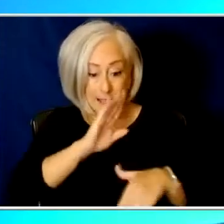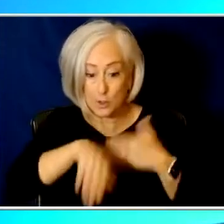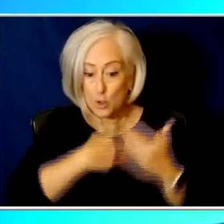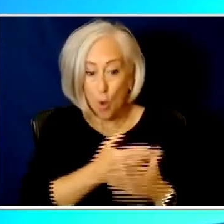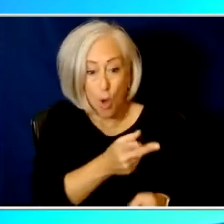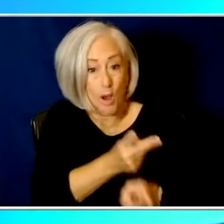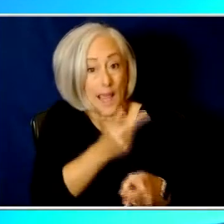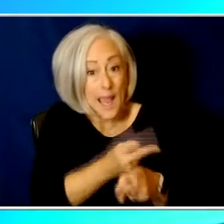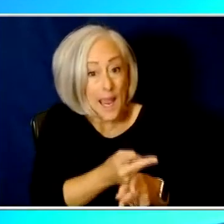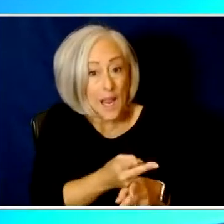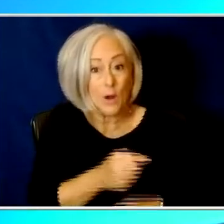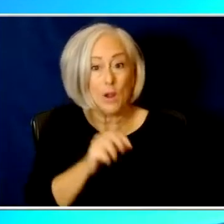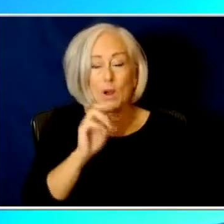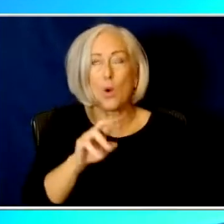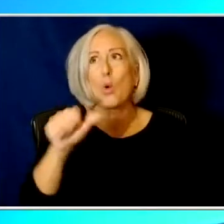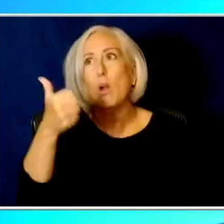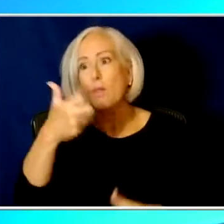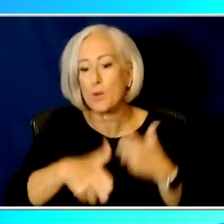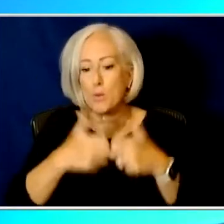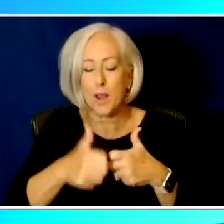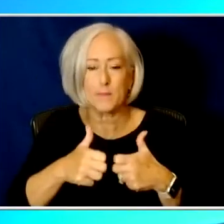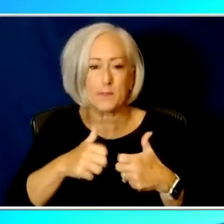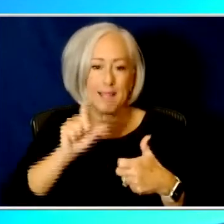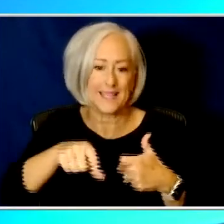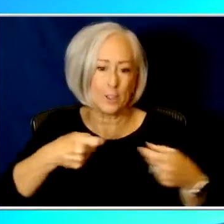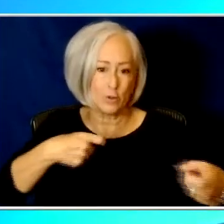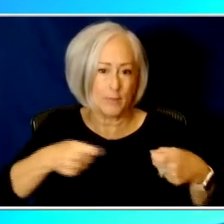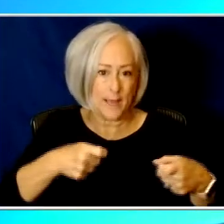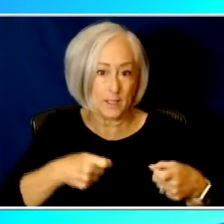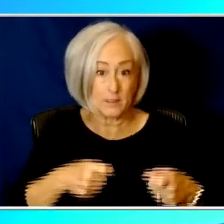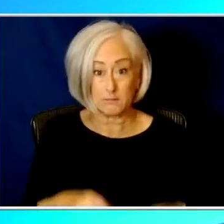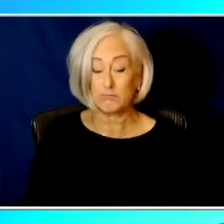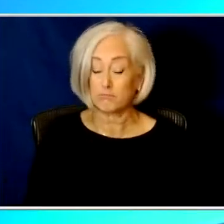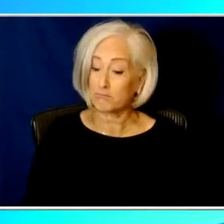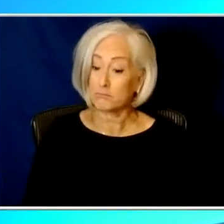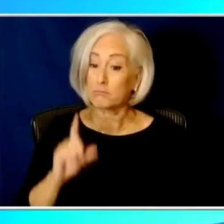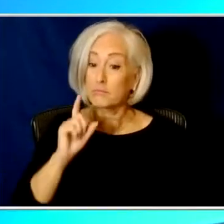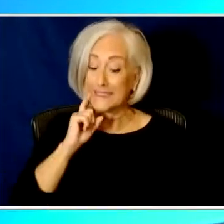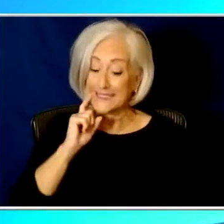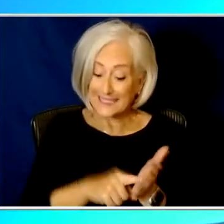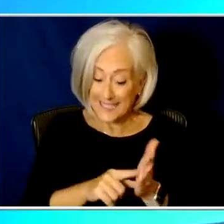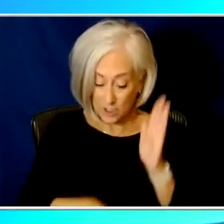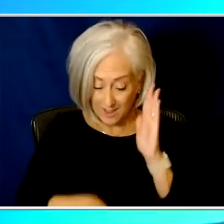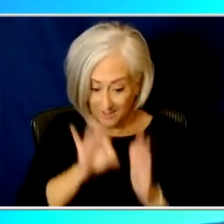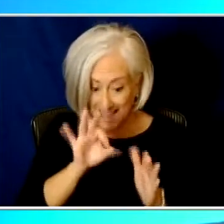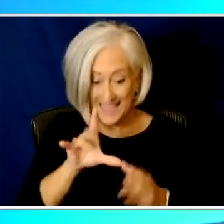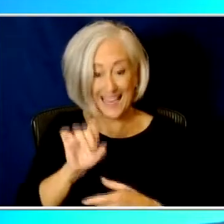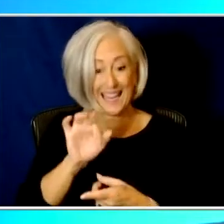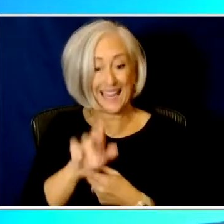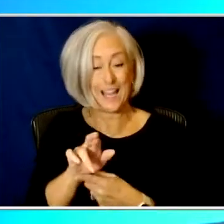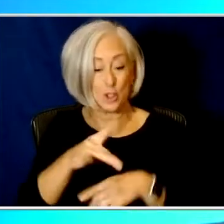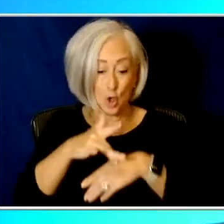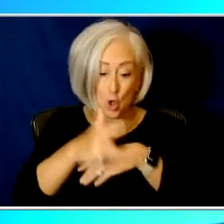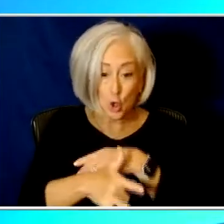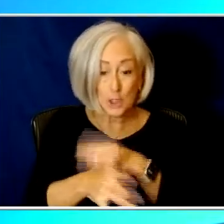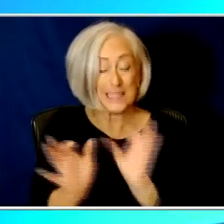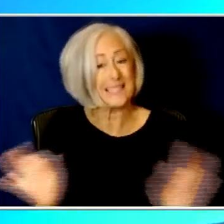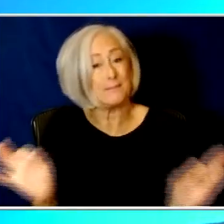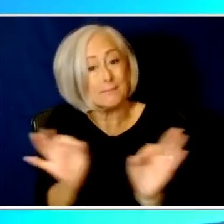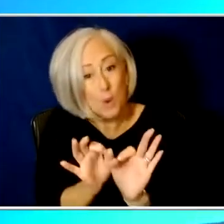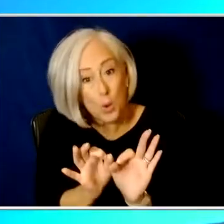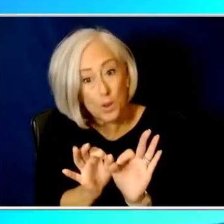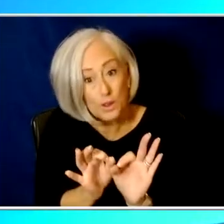have other issues that they're dealing with. So detection is super important, because we know that if you detect cancer early enough, if it's